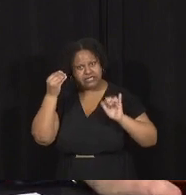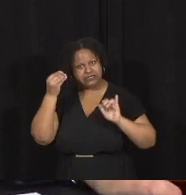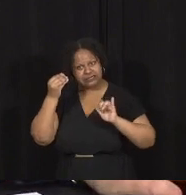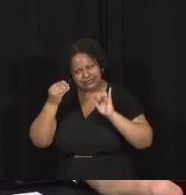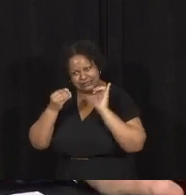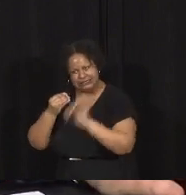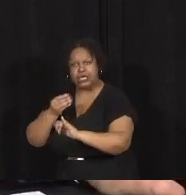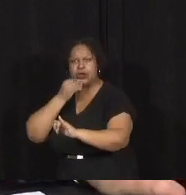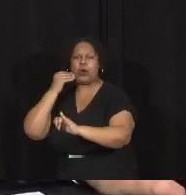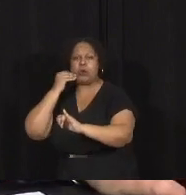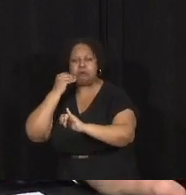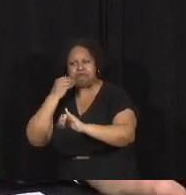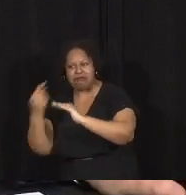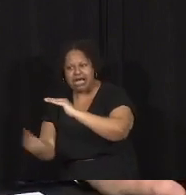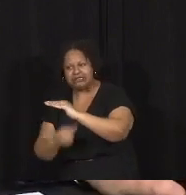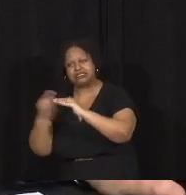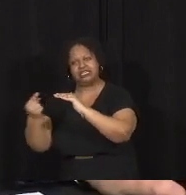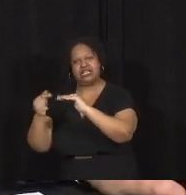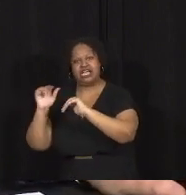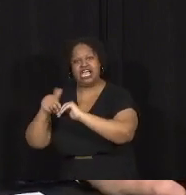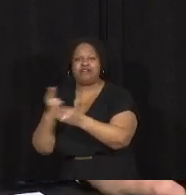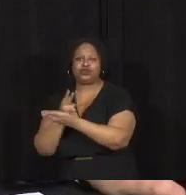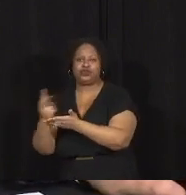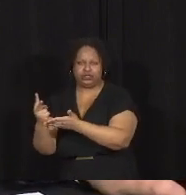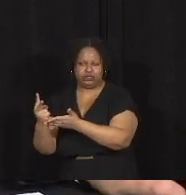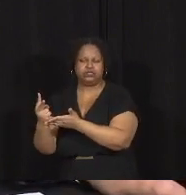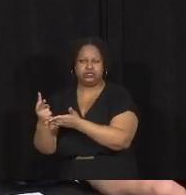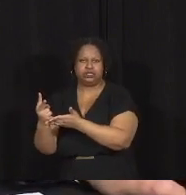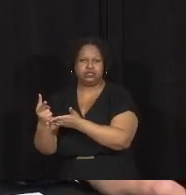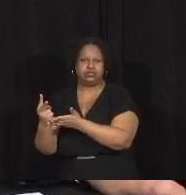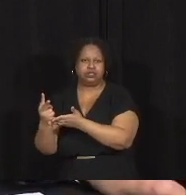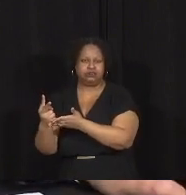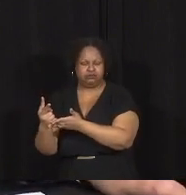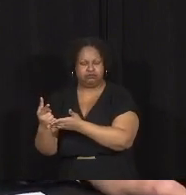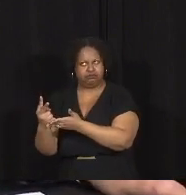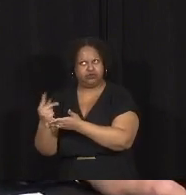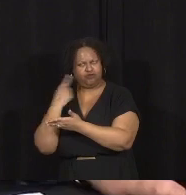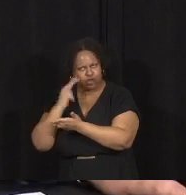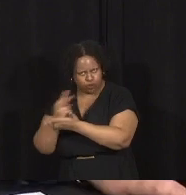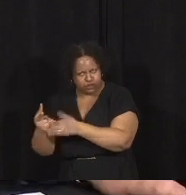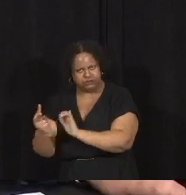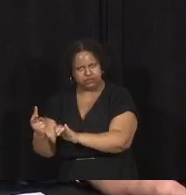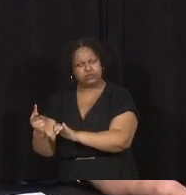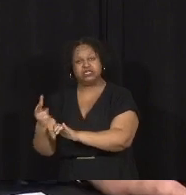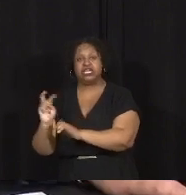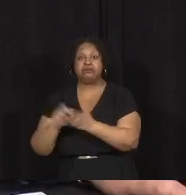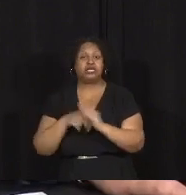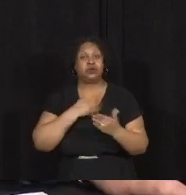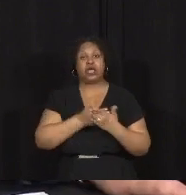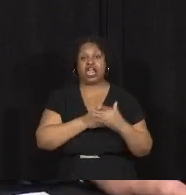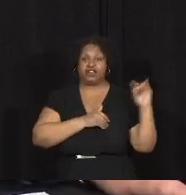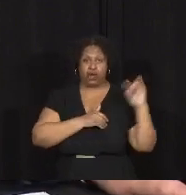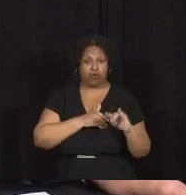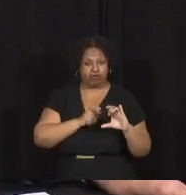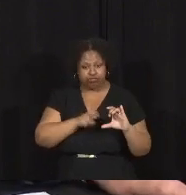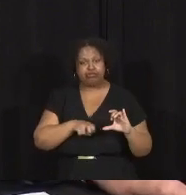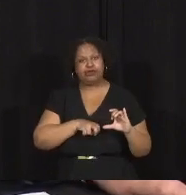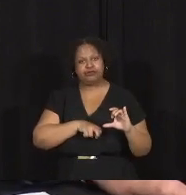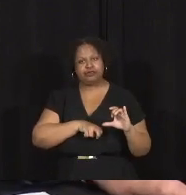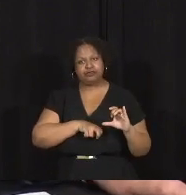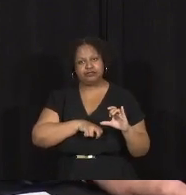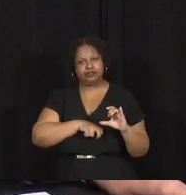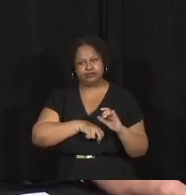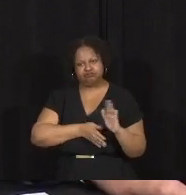airport or other port of entry. They should not be stopping to do shopping or anything else on the way